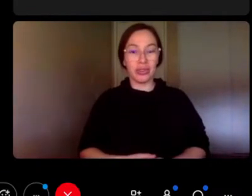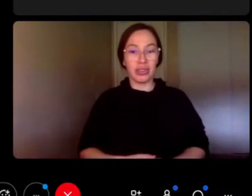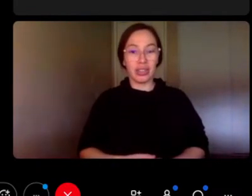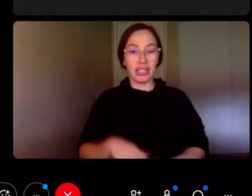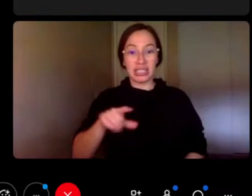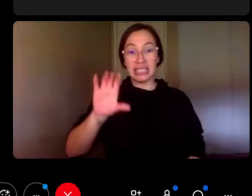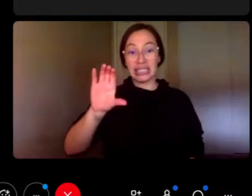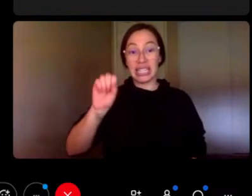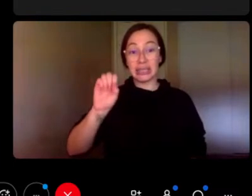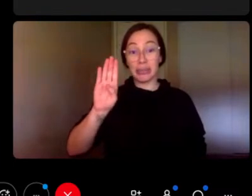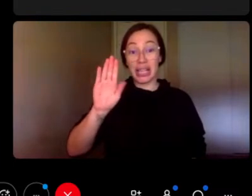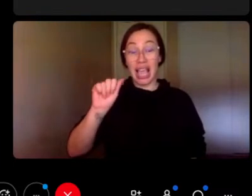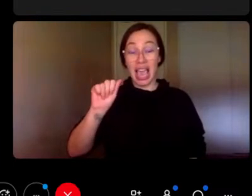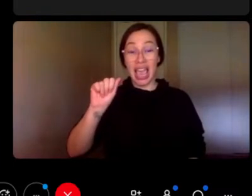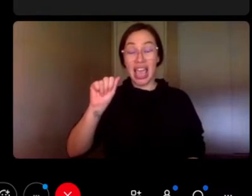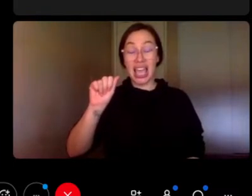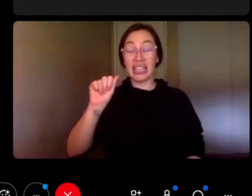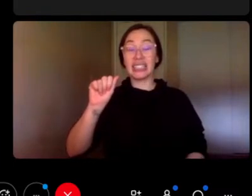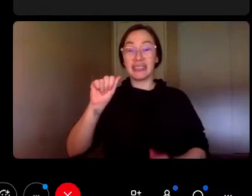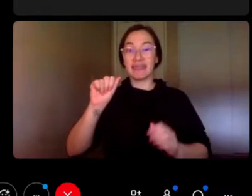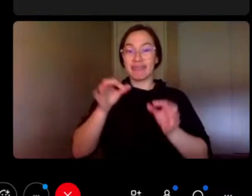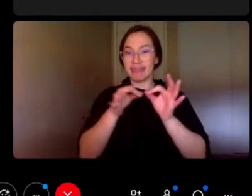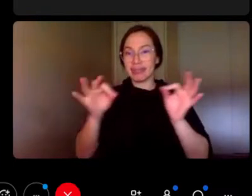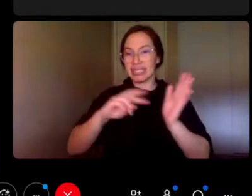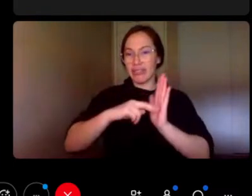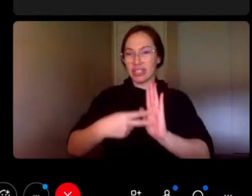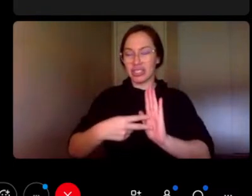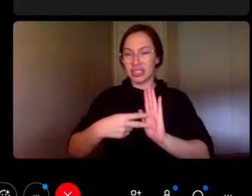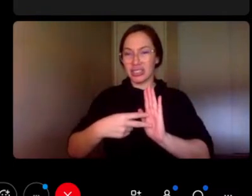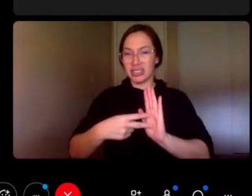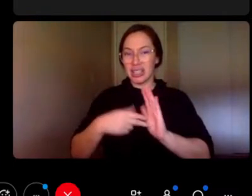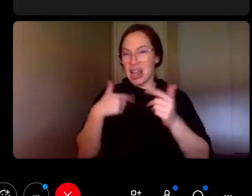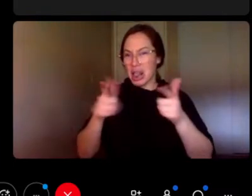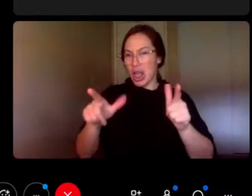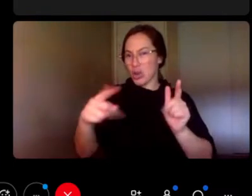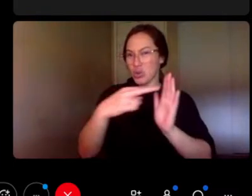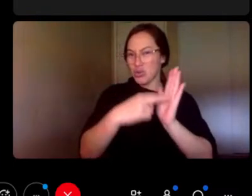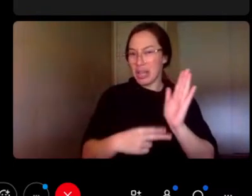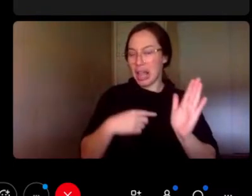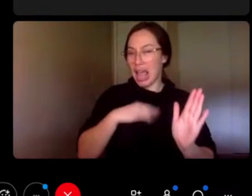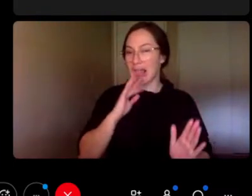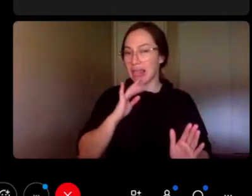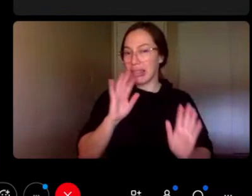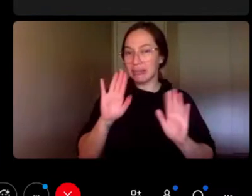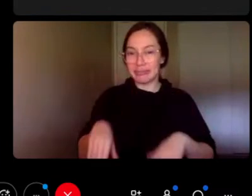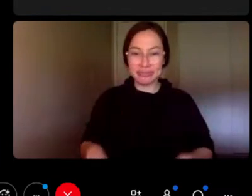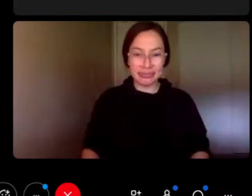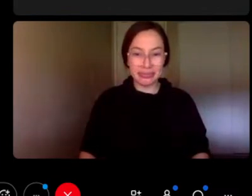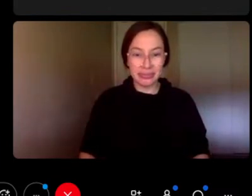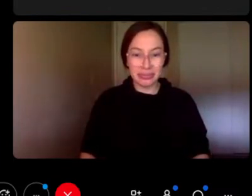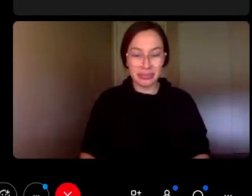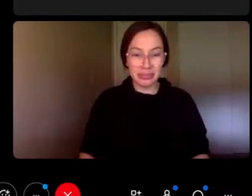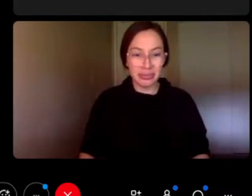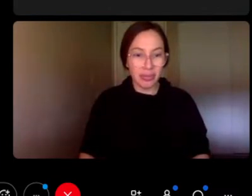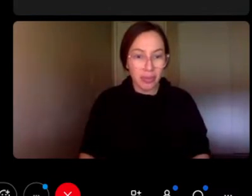CSBA's definition of what school district governance is. I'll let you read. I don't read to you too much. I might have.